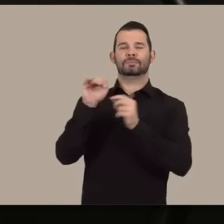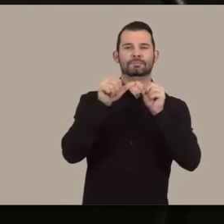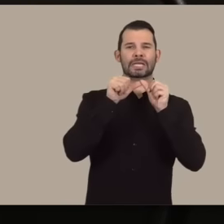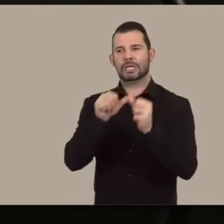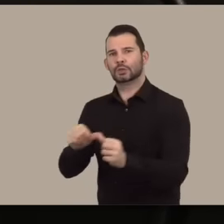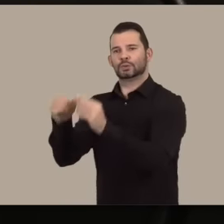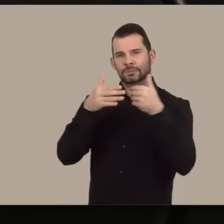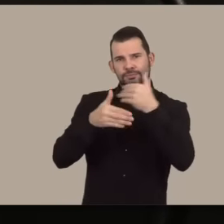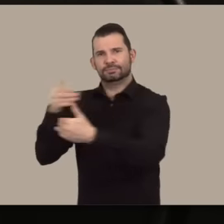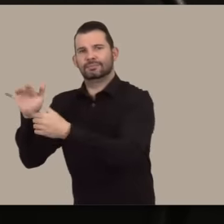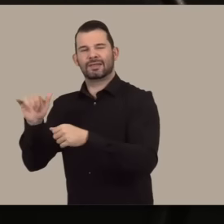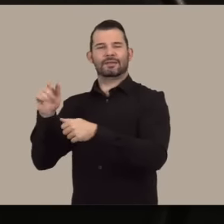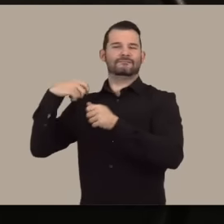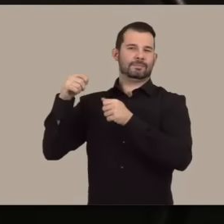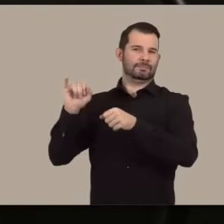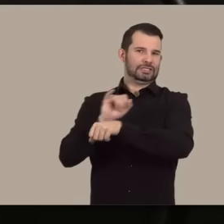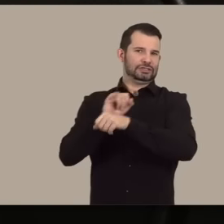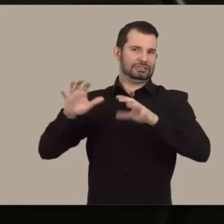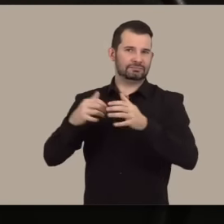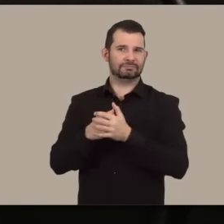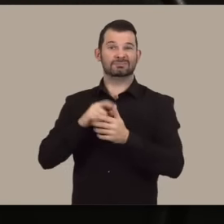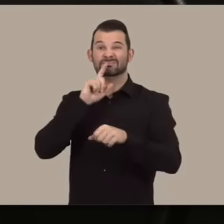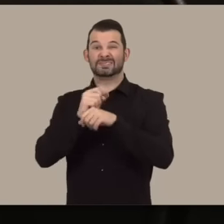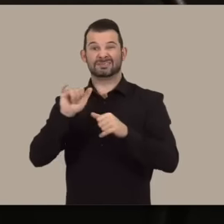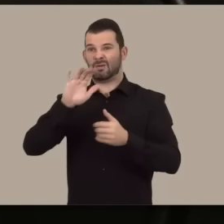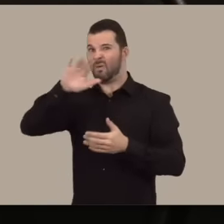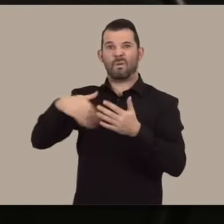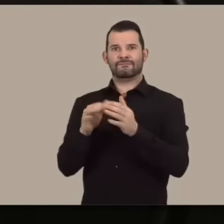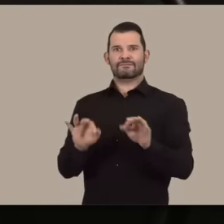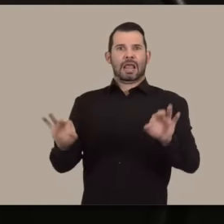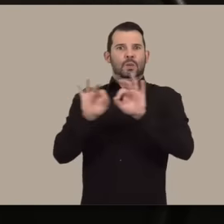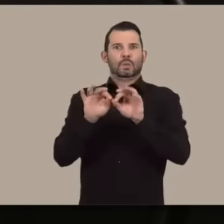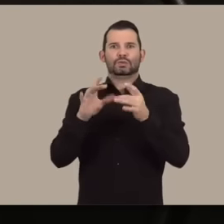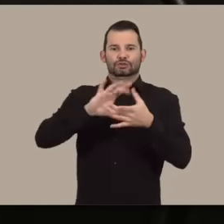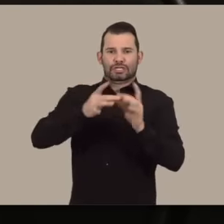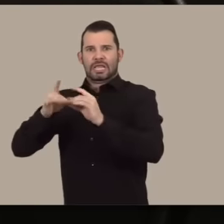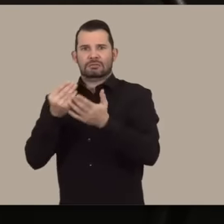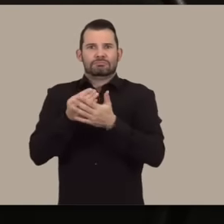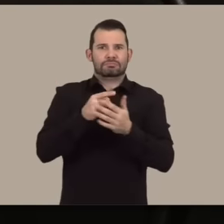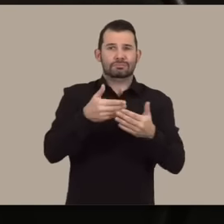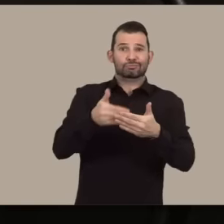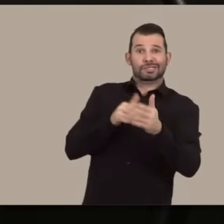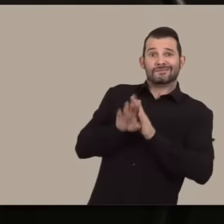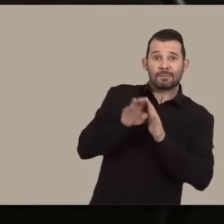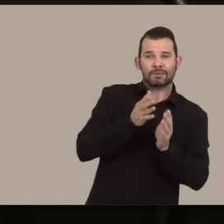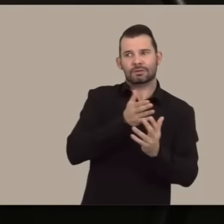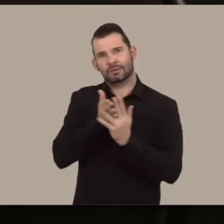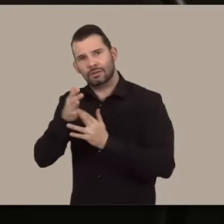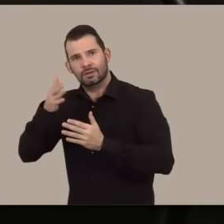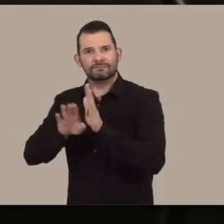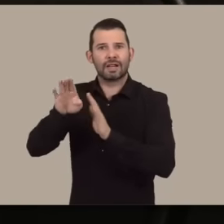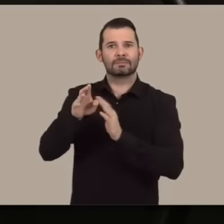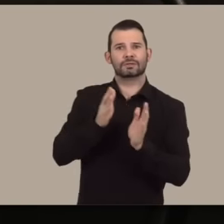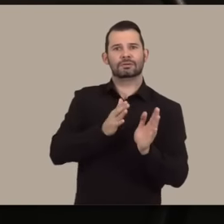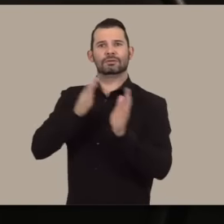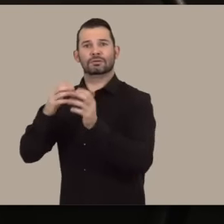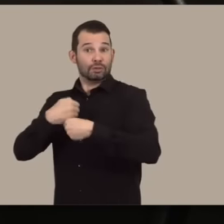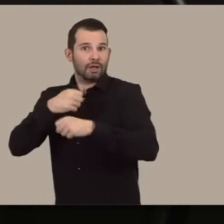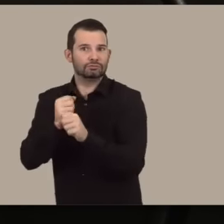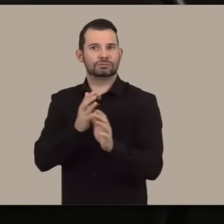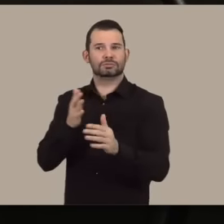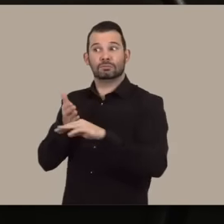the continuum of the film industry. In fact, it's the entire value chain, from pre-development to